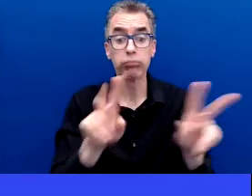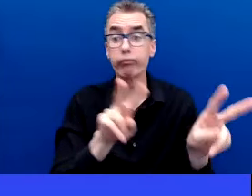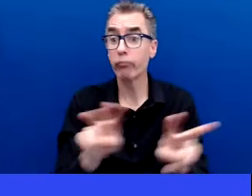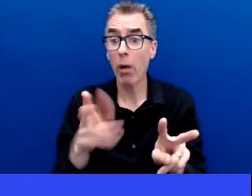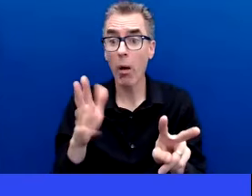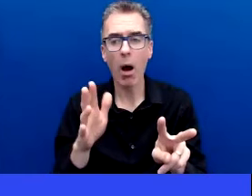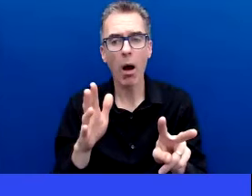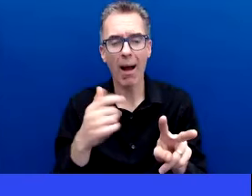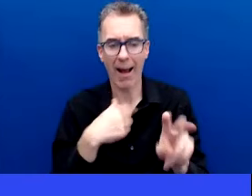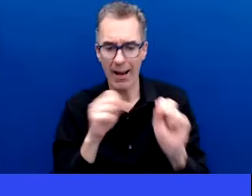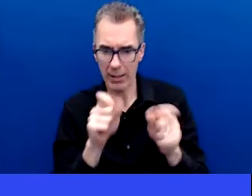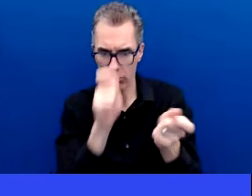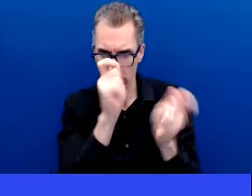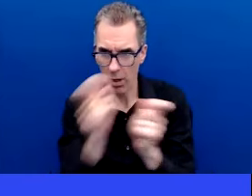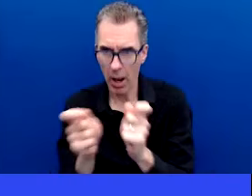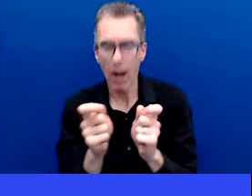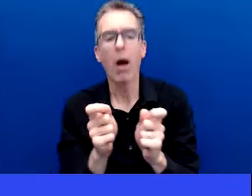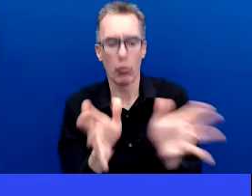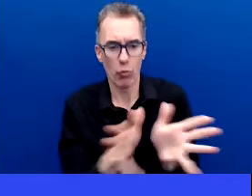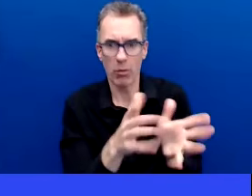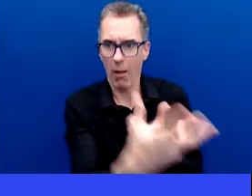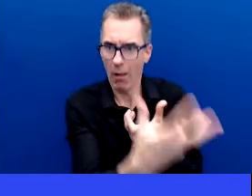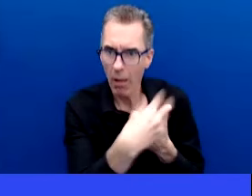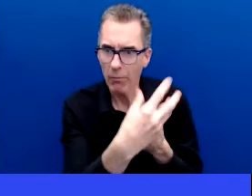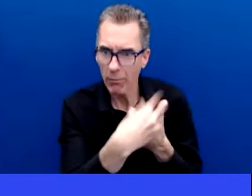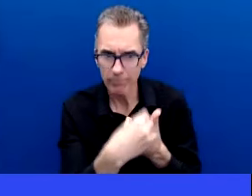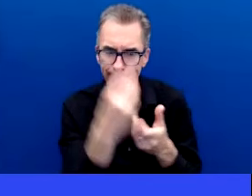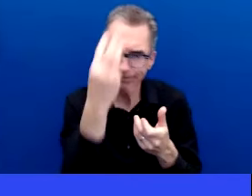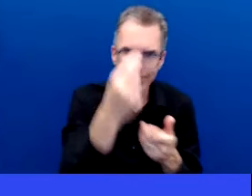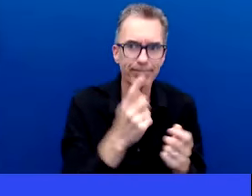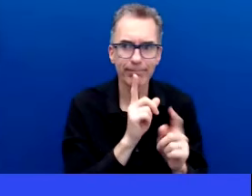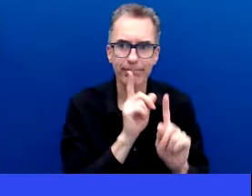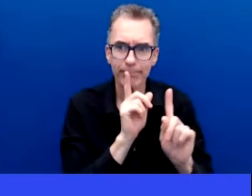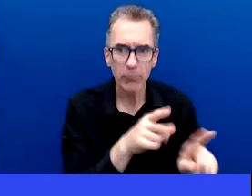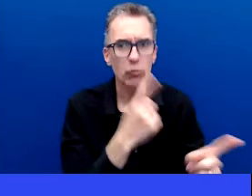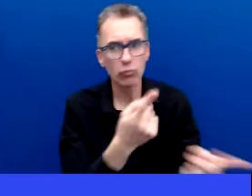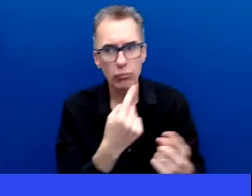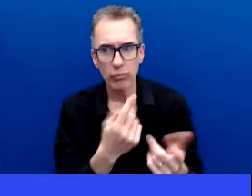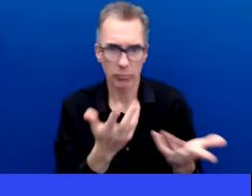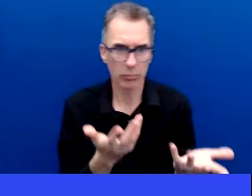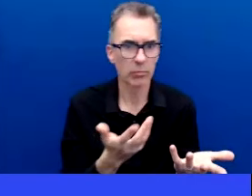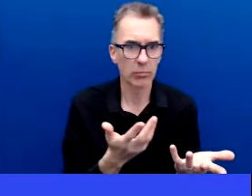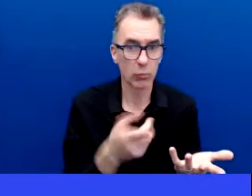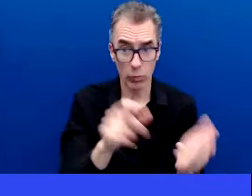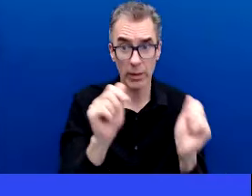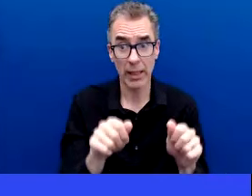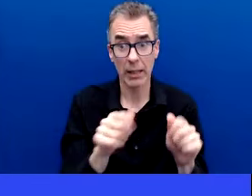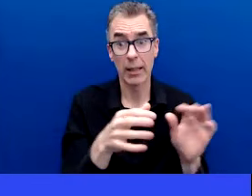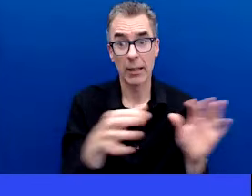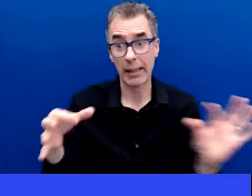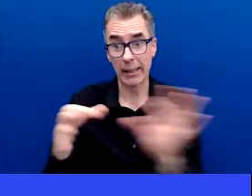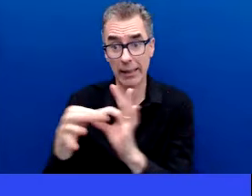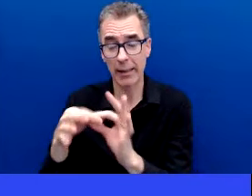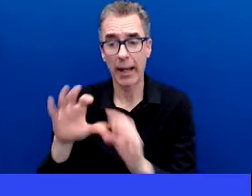make it a participatory video. You can create assignments directly linked to your Canvas gradebook.